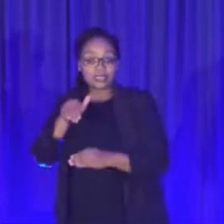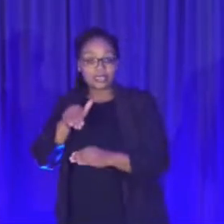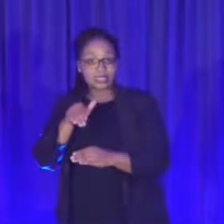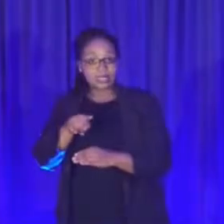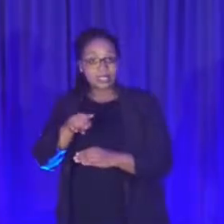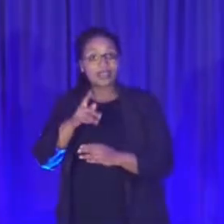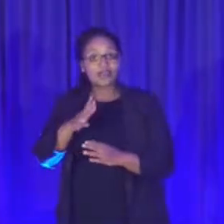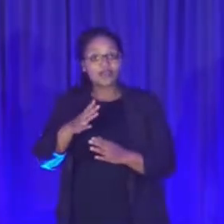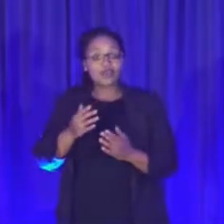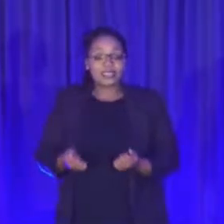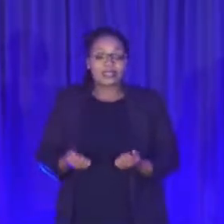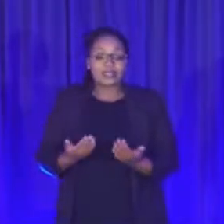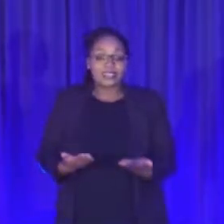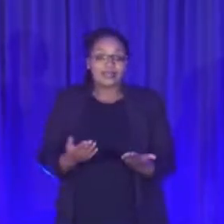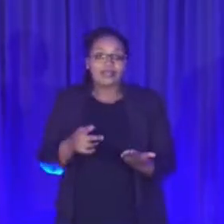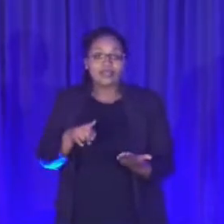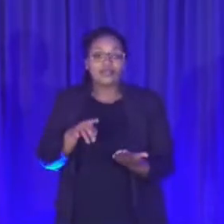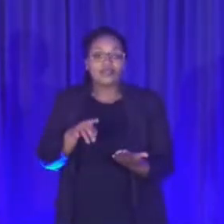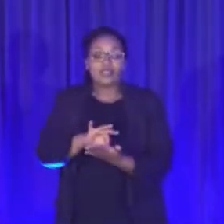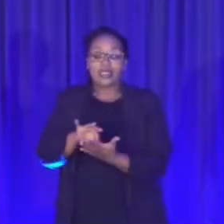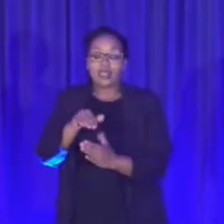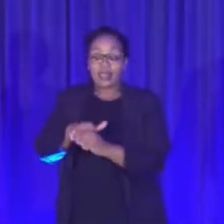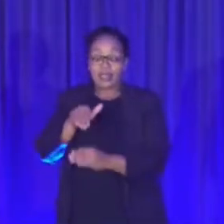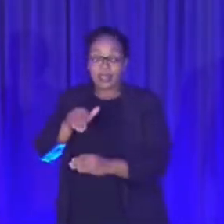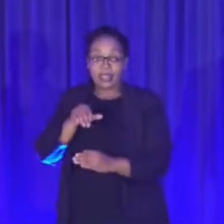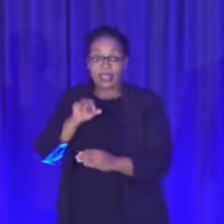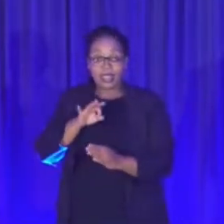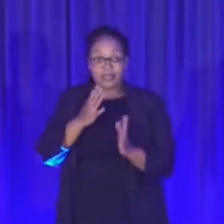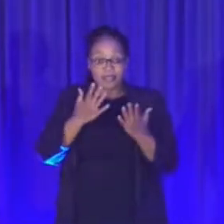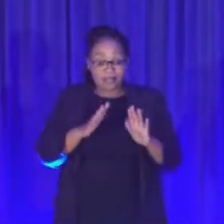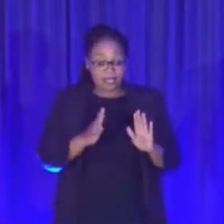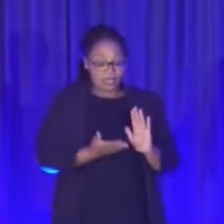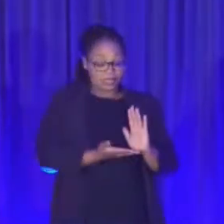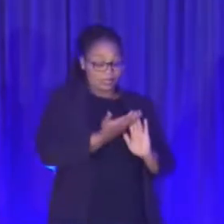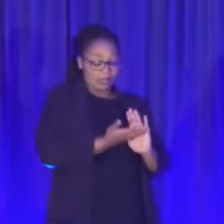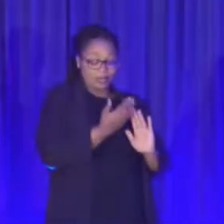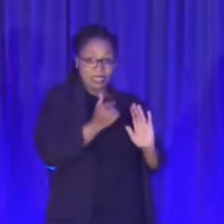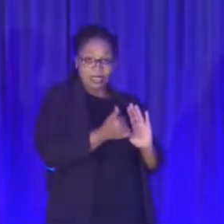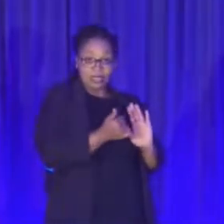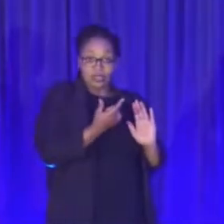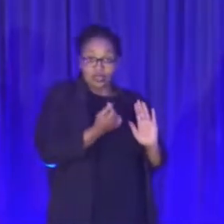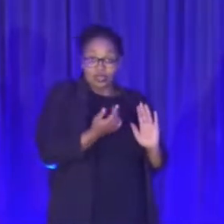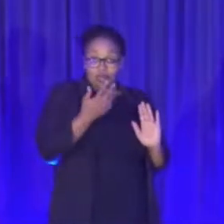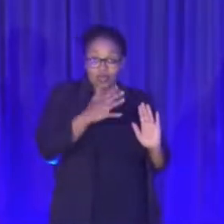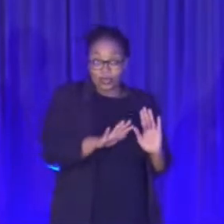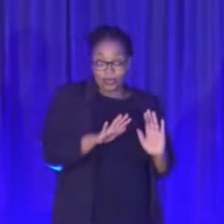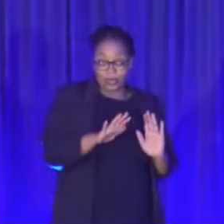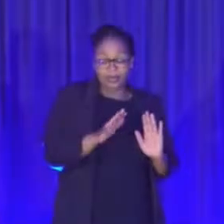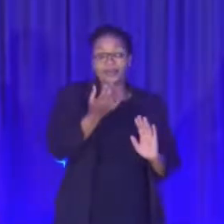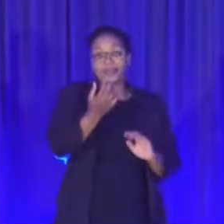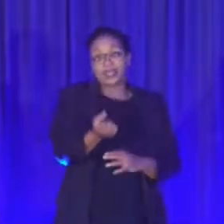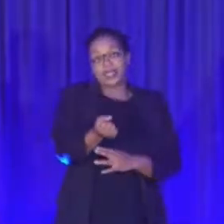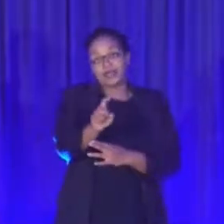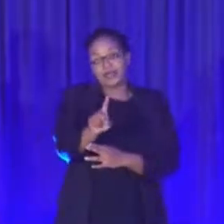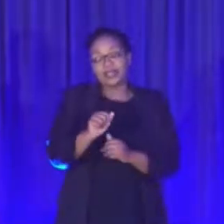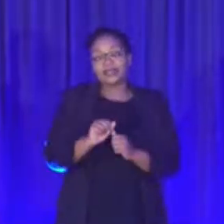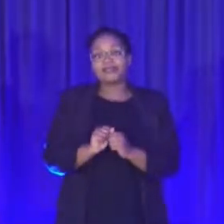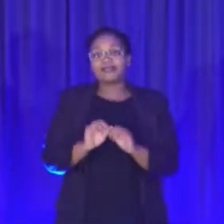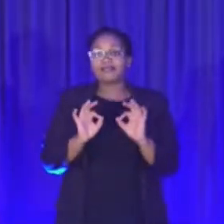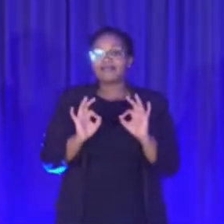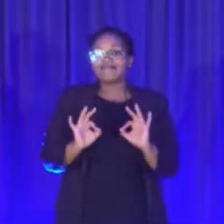With this upgrade is provided the necessary